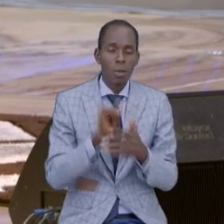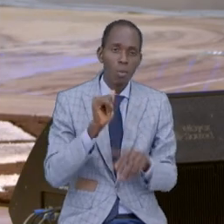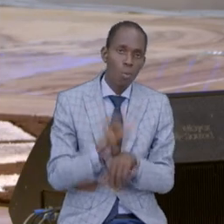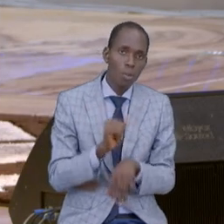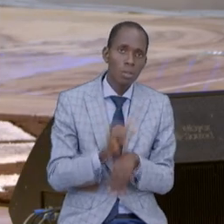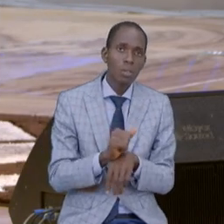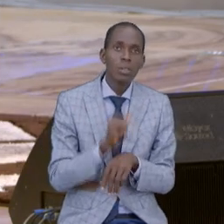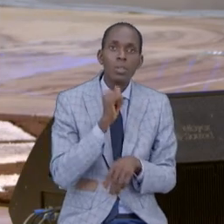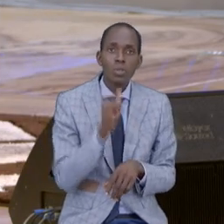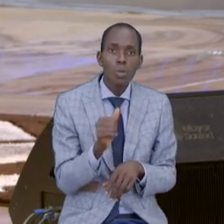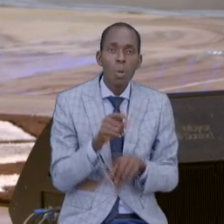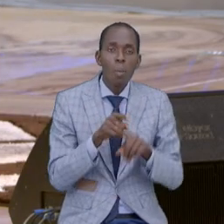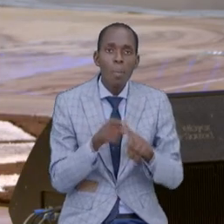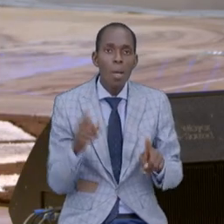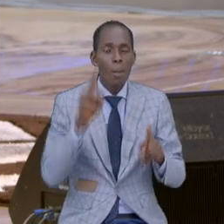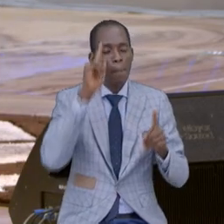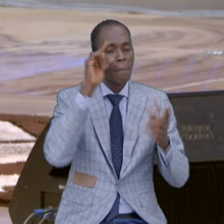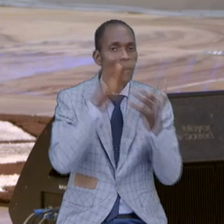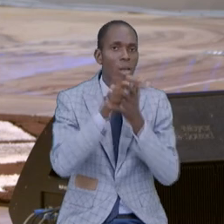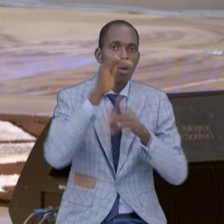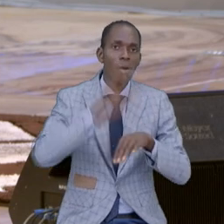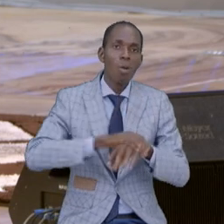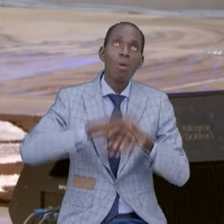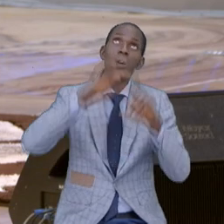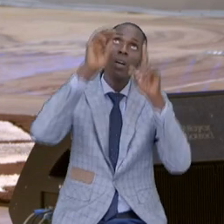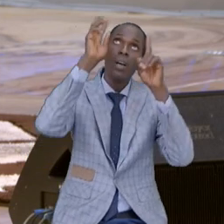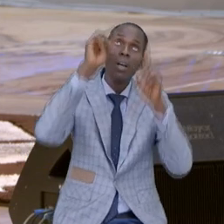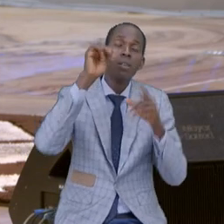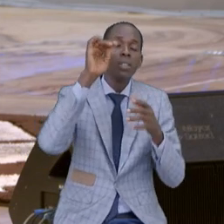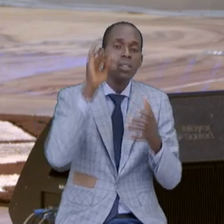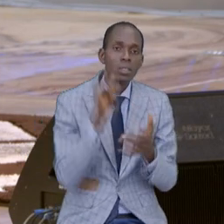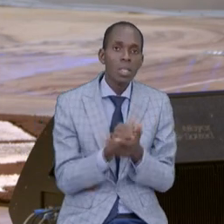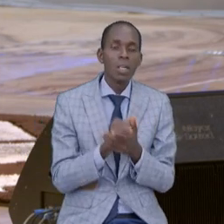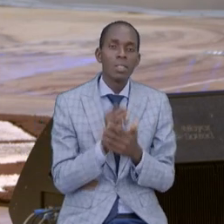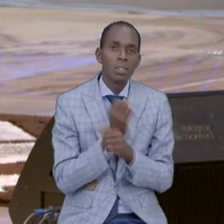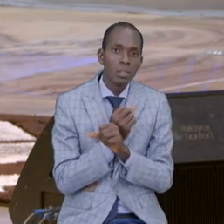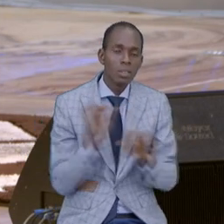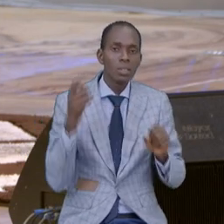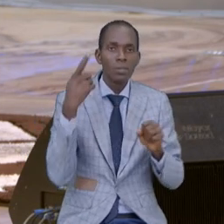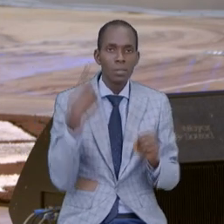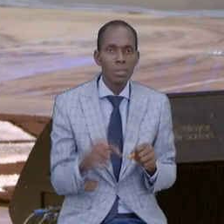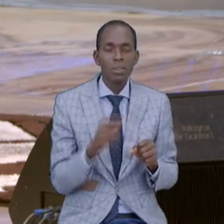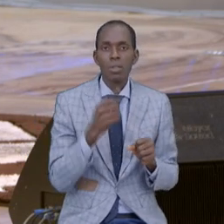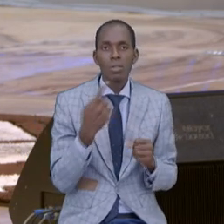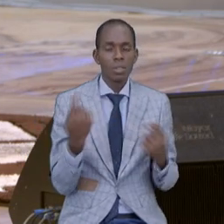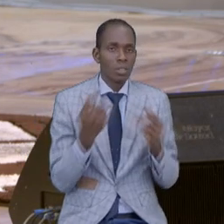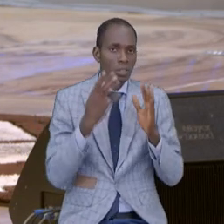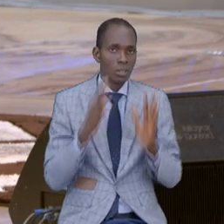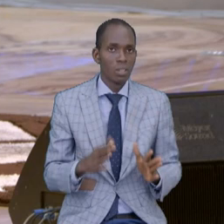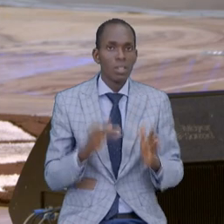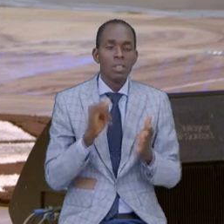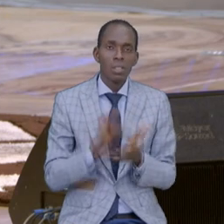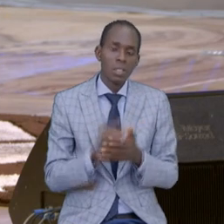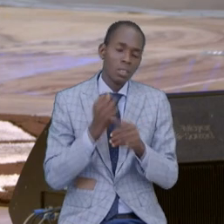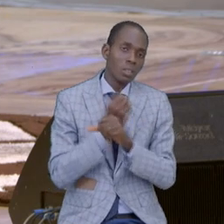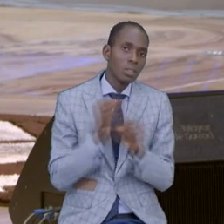but believeth on him that justifieth the ungodly, justifieth the